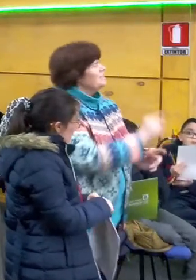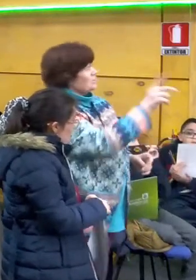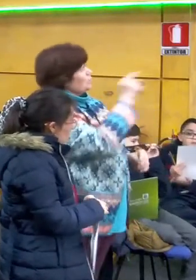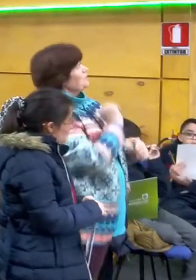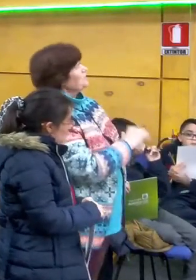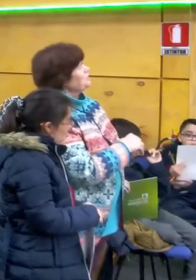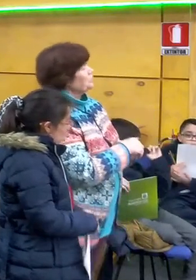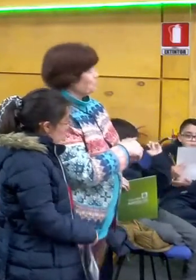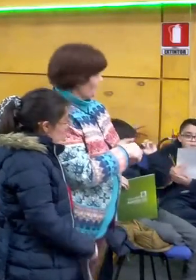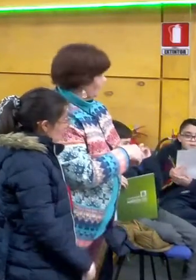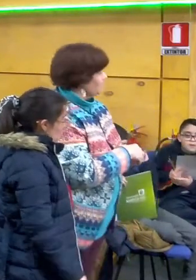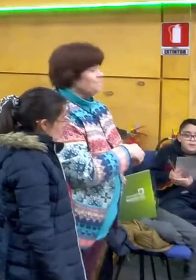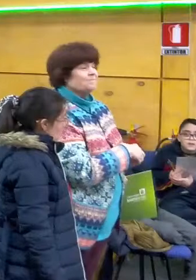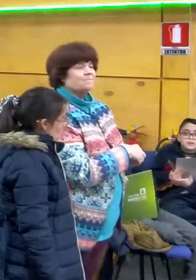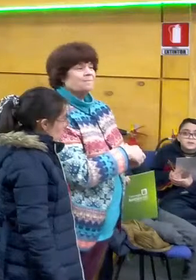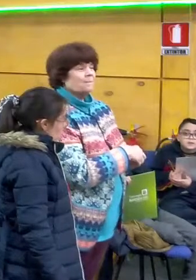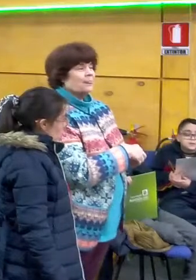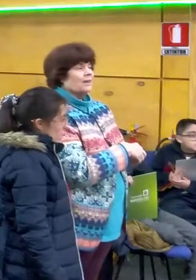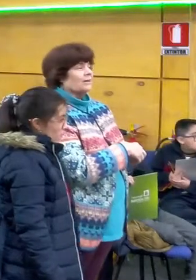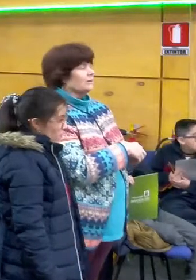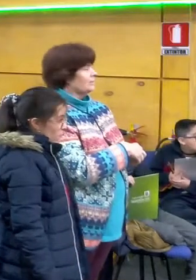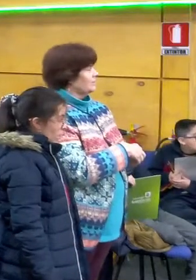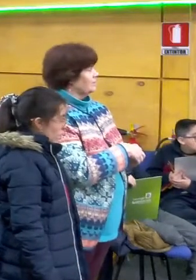right. Something she did well?